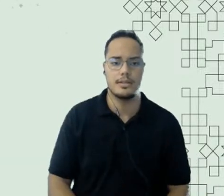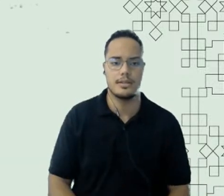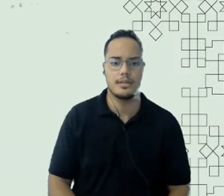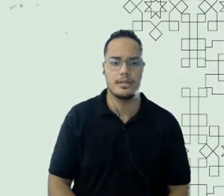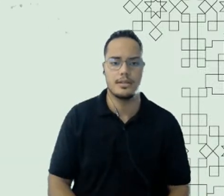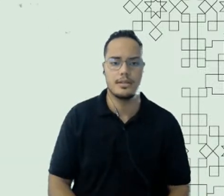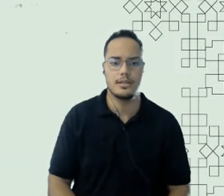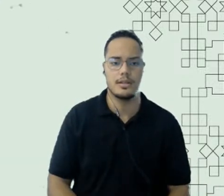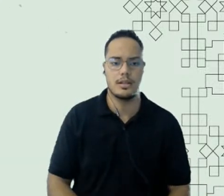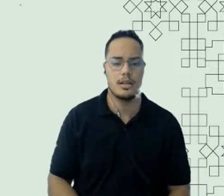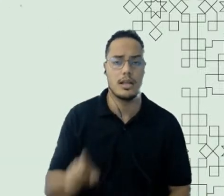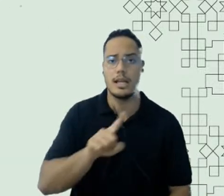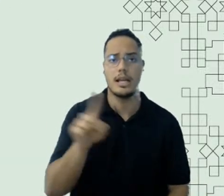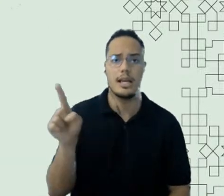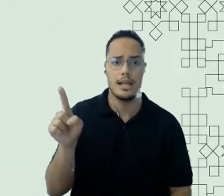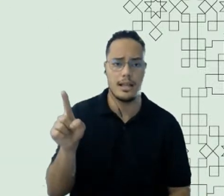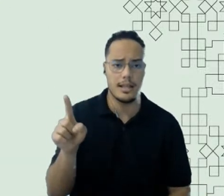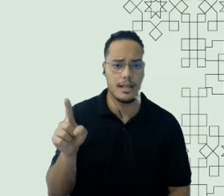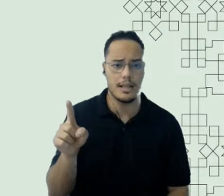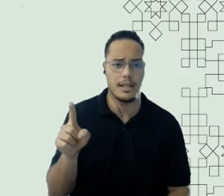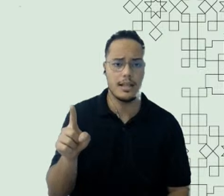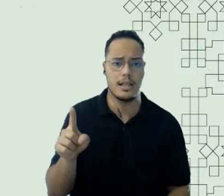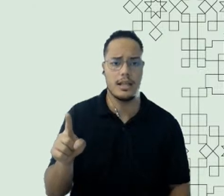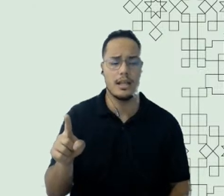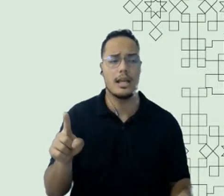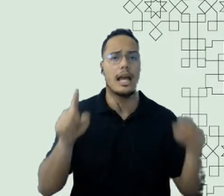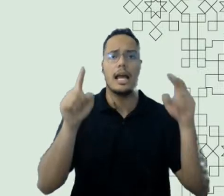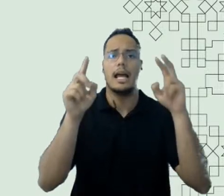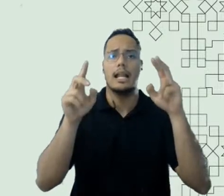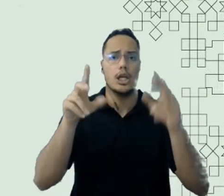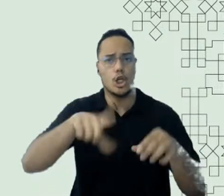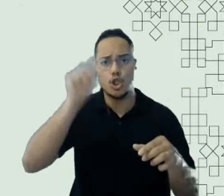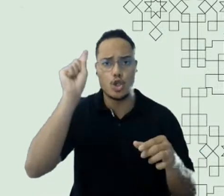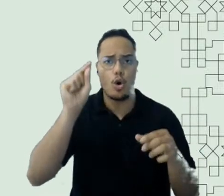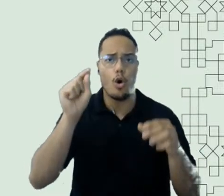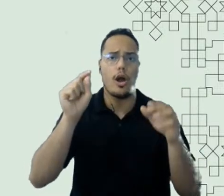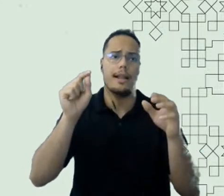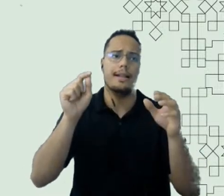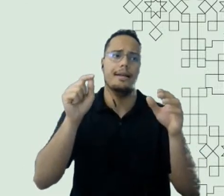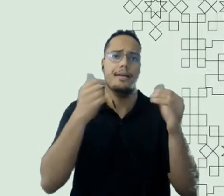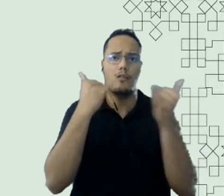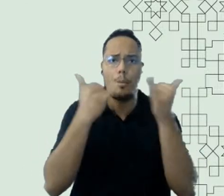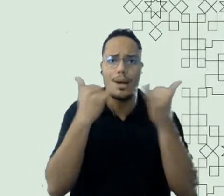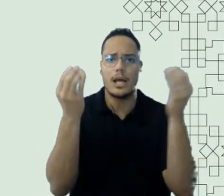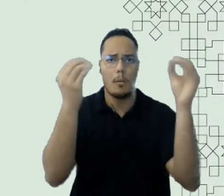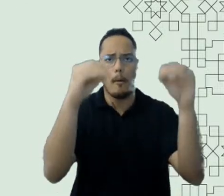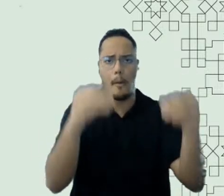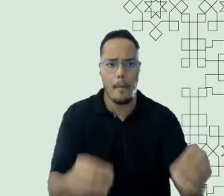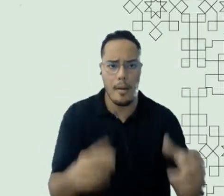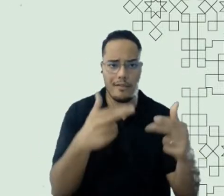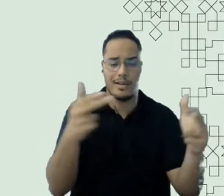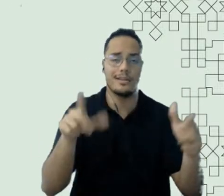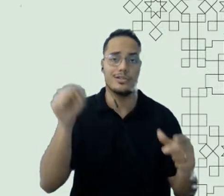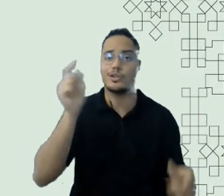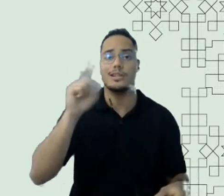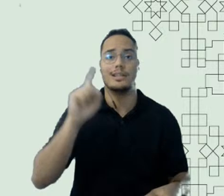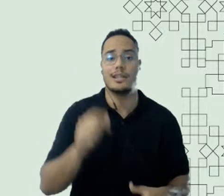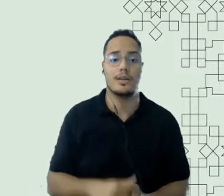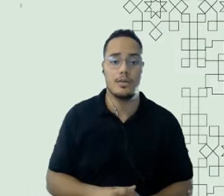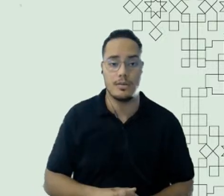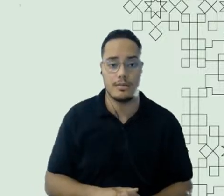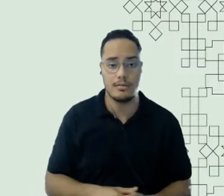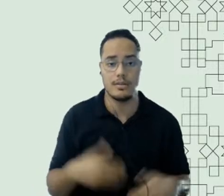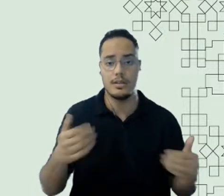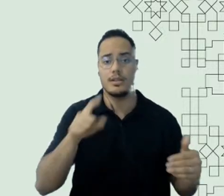it's asking them to, as you perfectly pointed out, it's asking them to try to have all